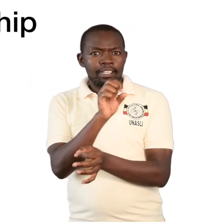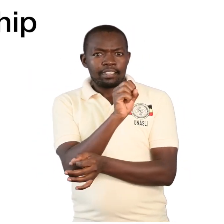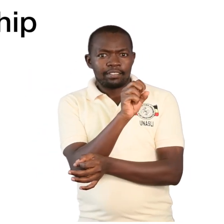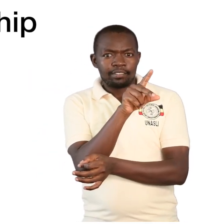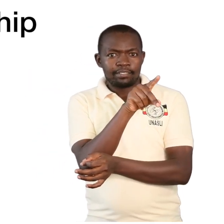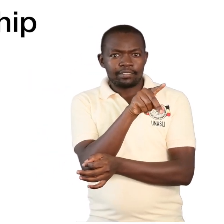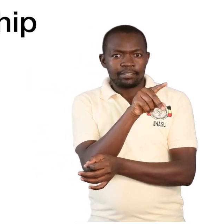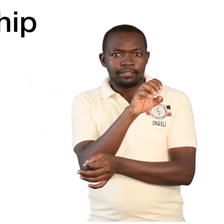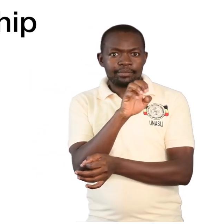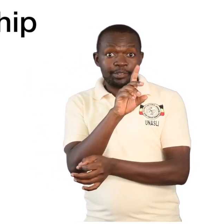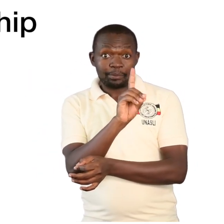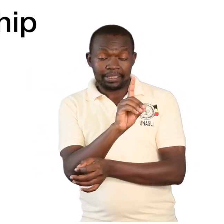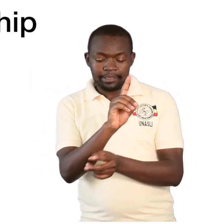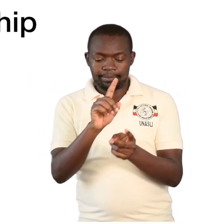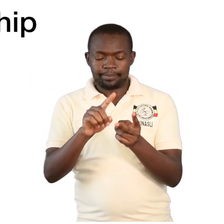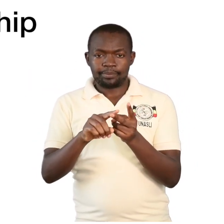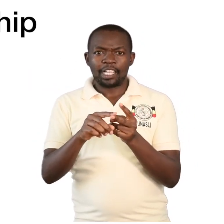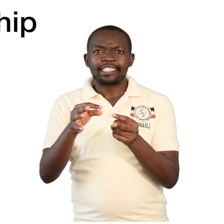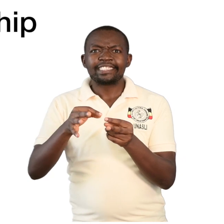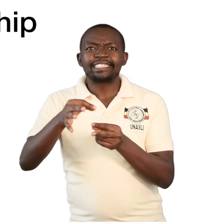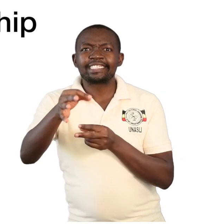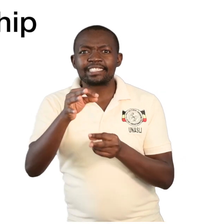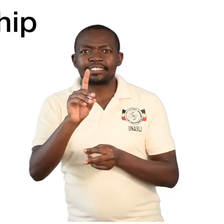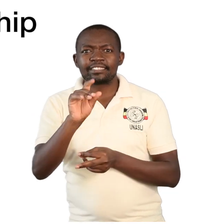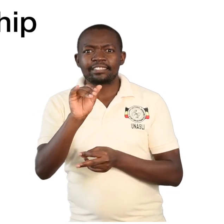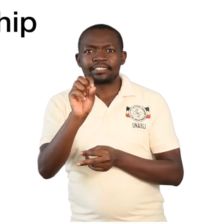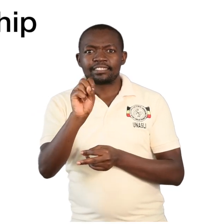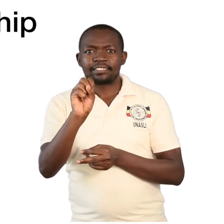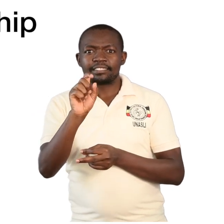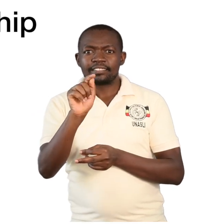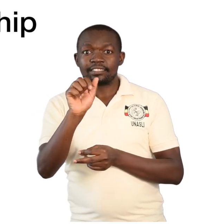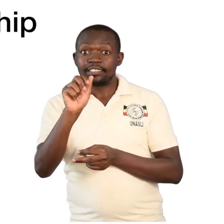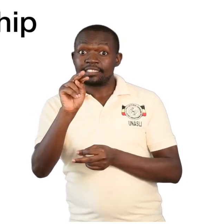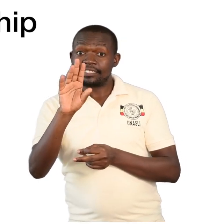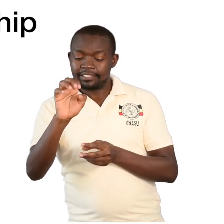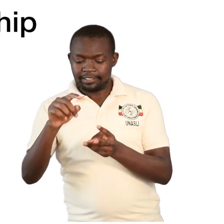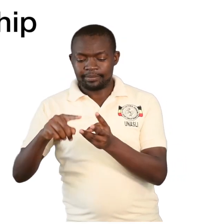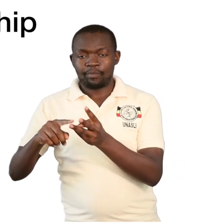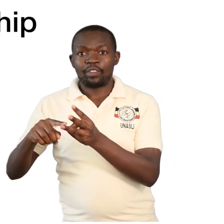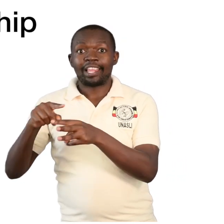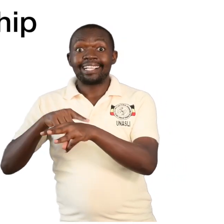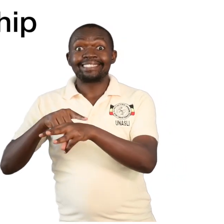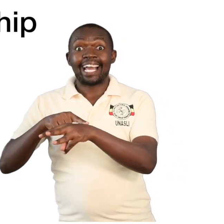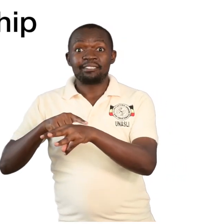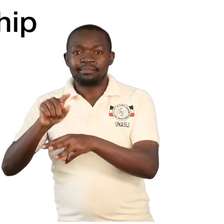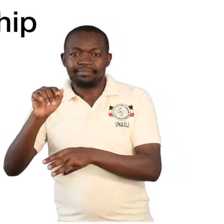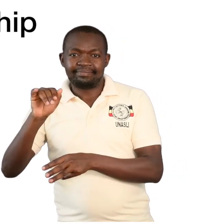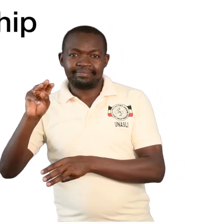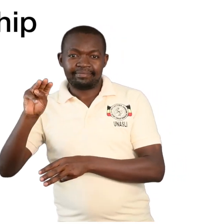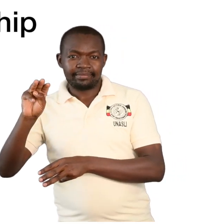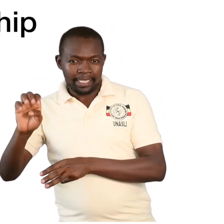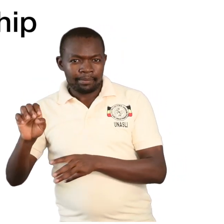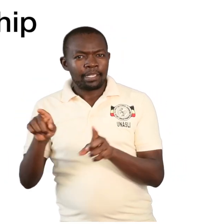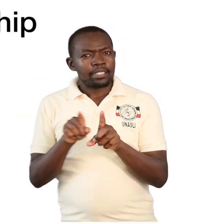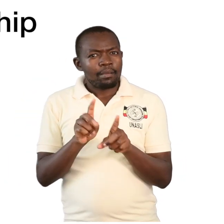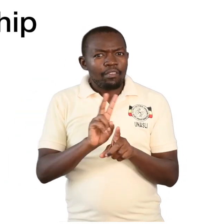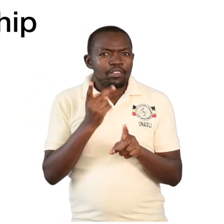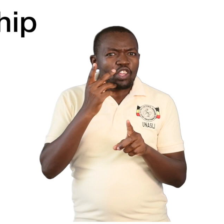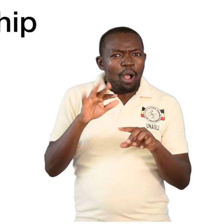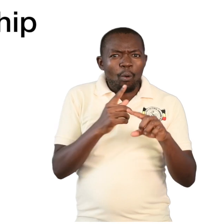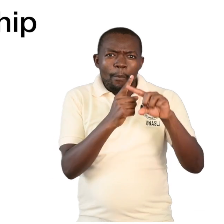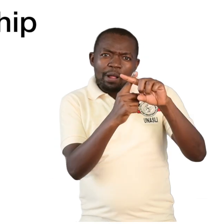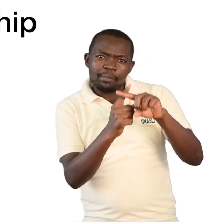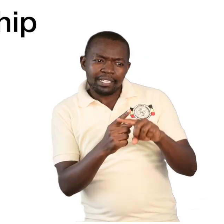speed, distance, and time. You should also be able to solve mathematical problems